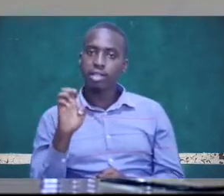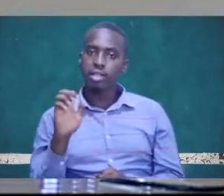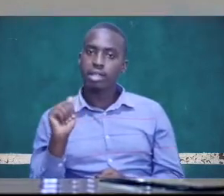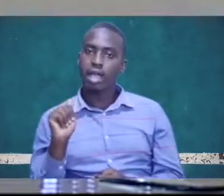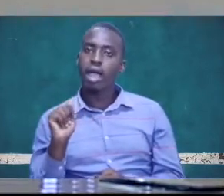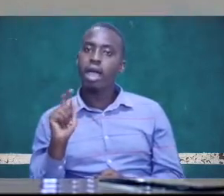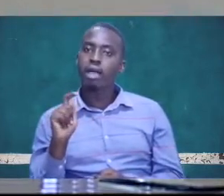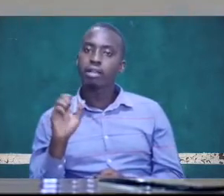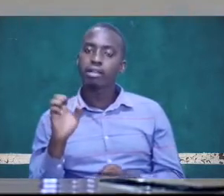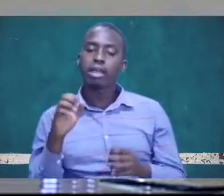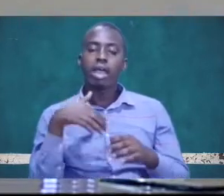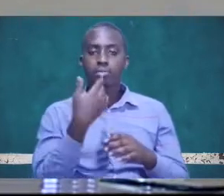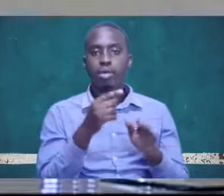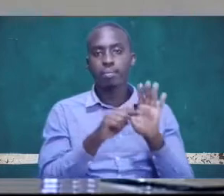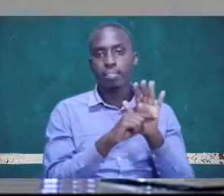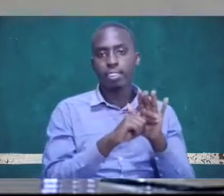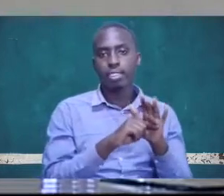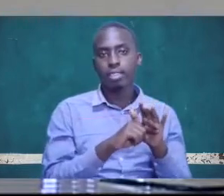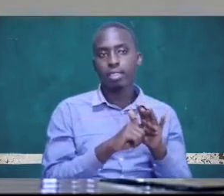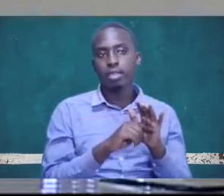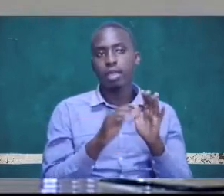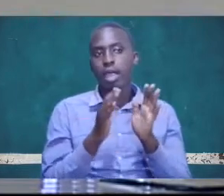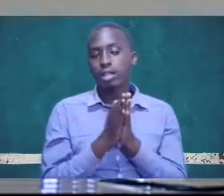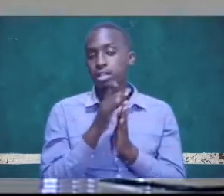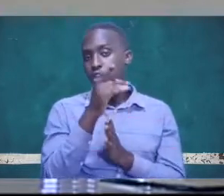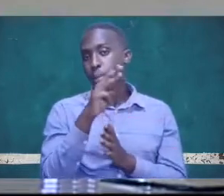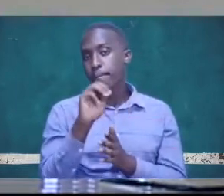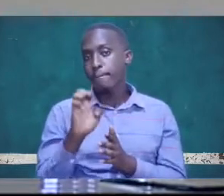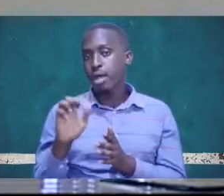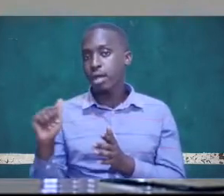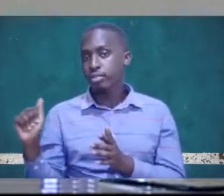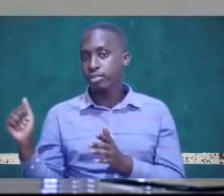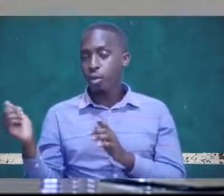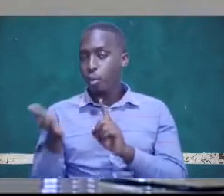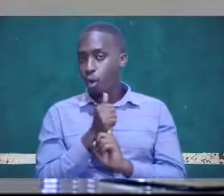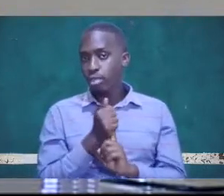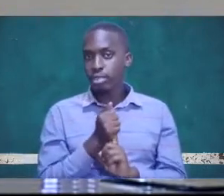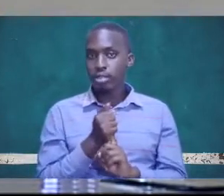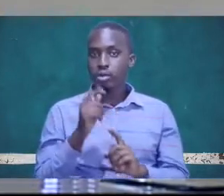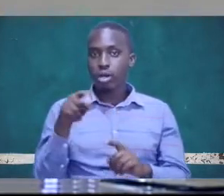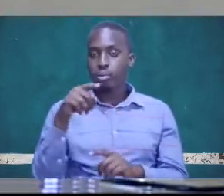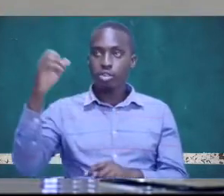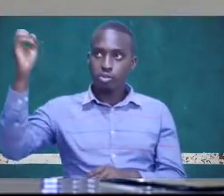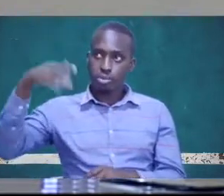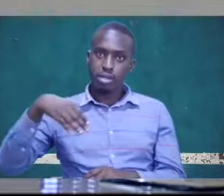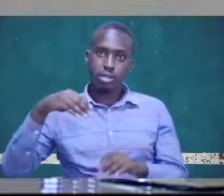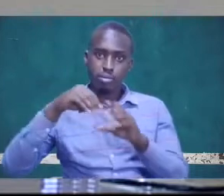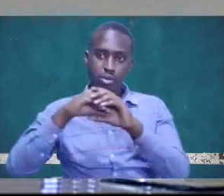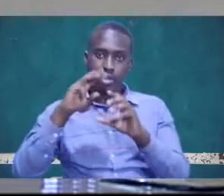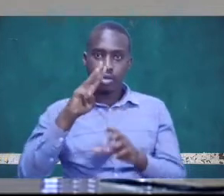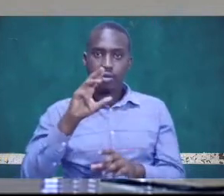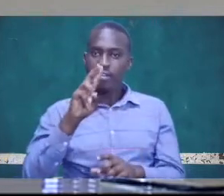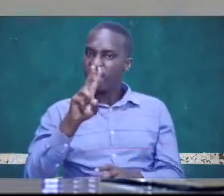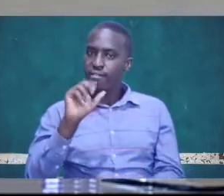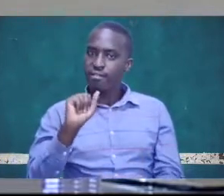mass defect. And you take that mass defect times the speed of light in a vacuum to find the